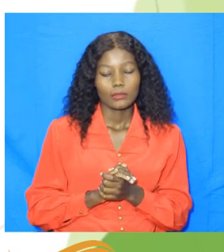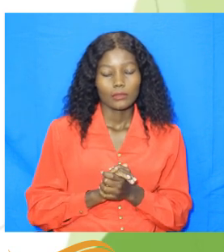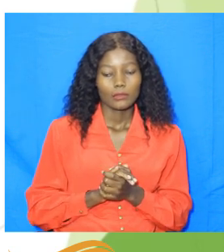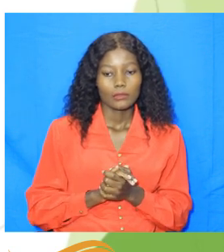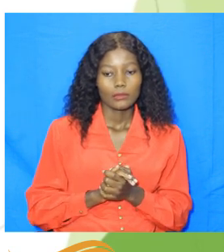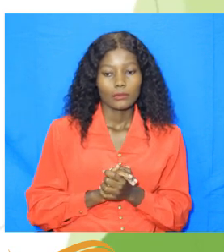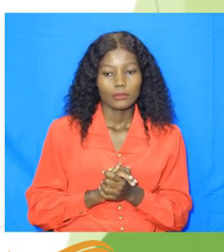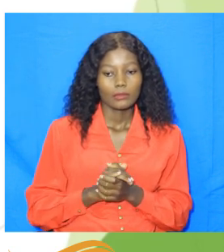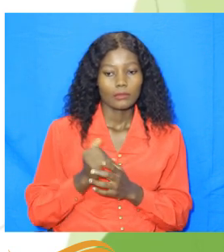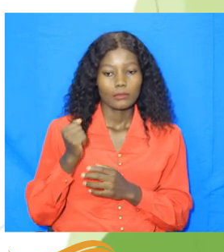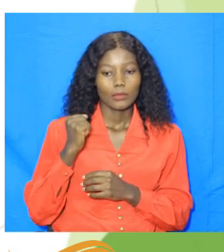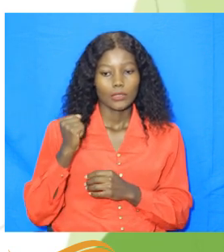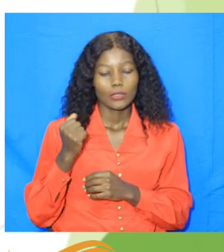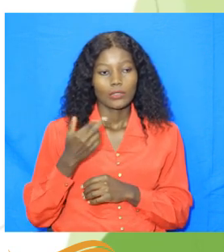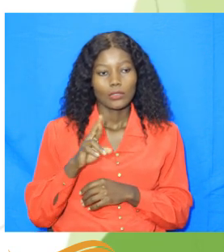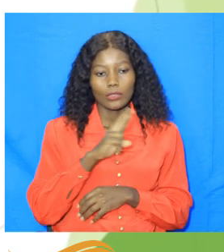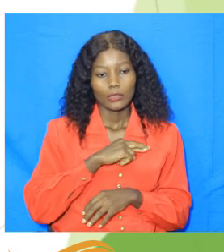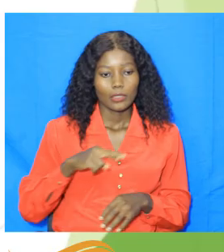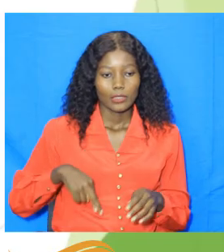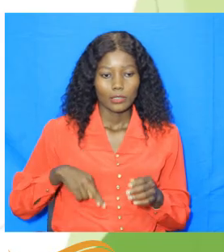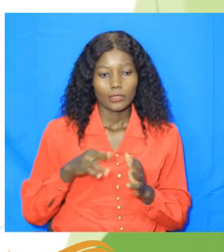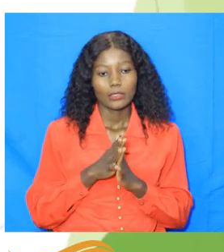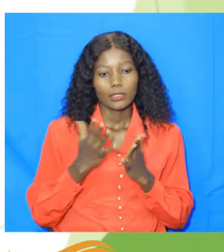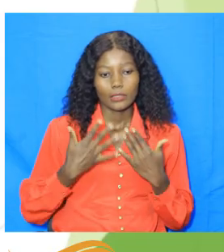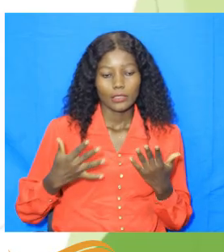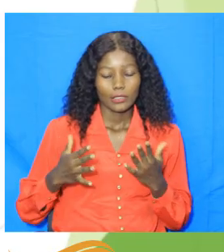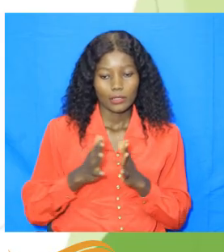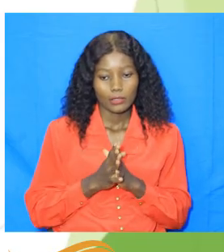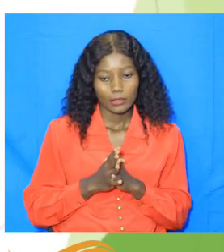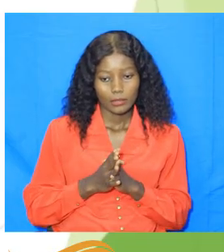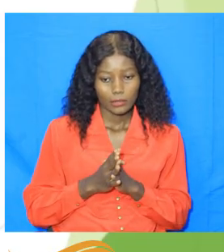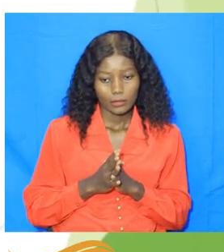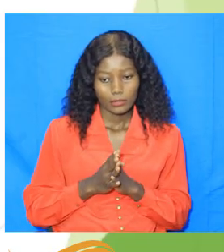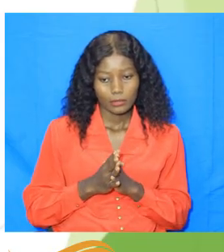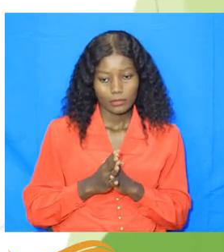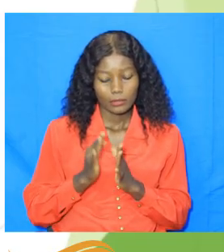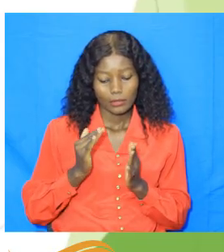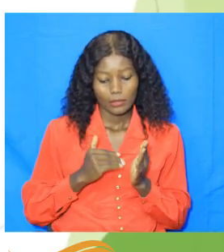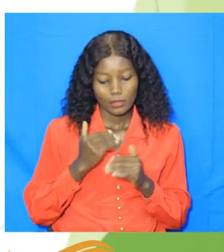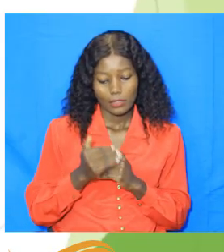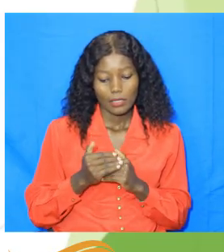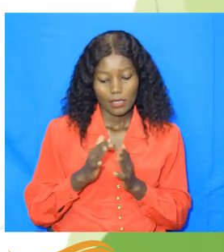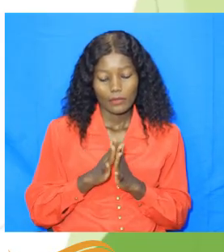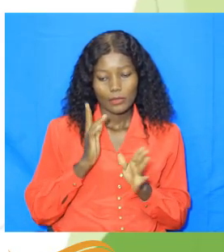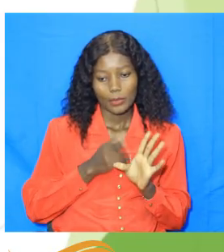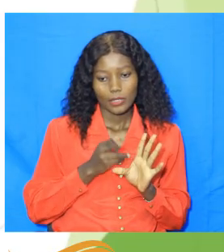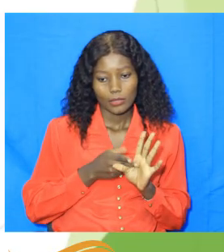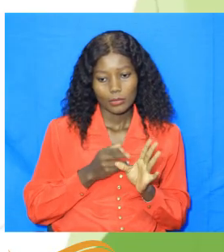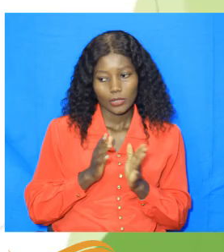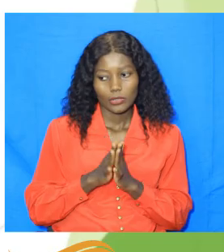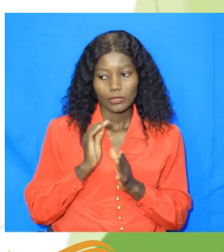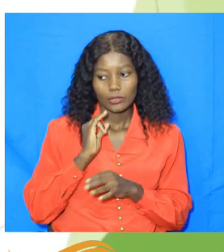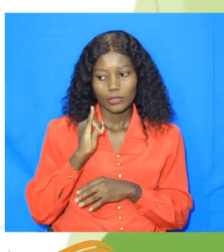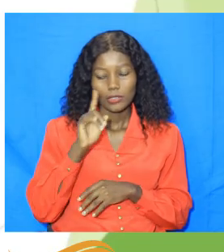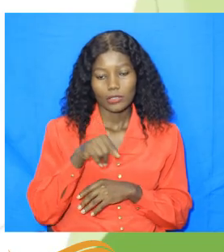these political or religious expressions during or immediately after performance is